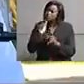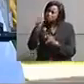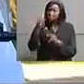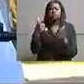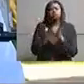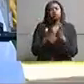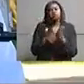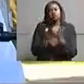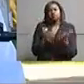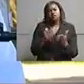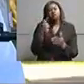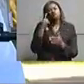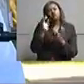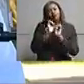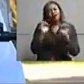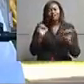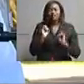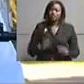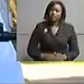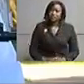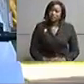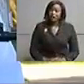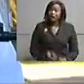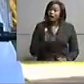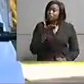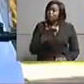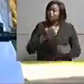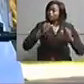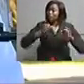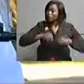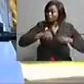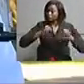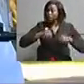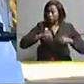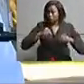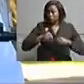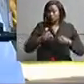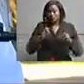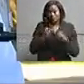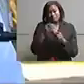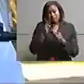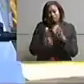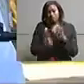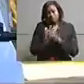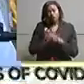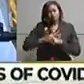unnecessarily. There is a possibility that even if you are infected,